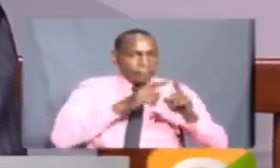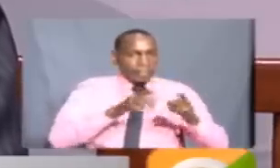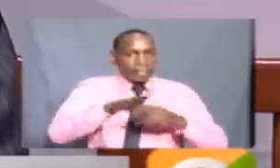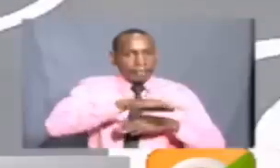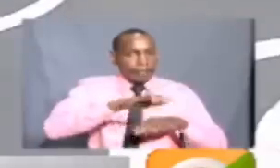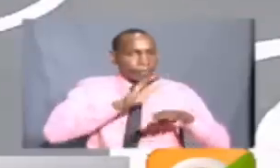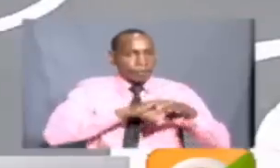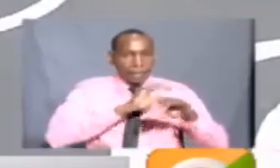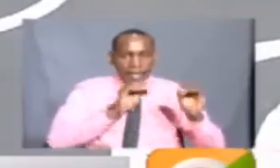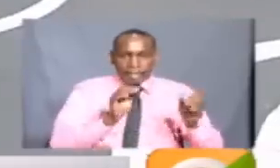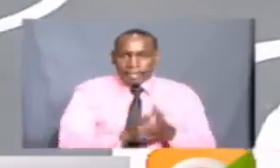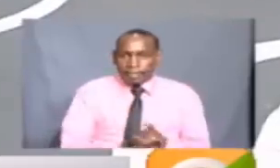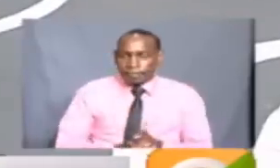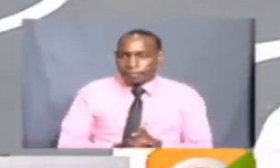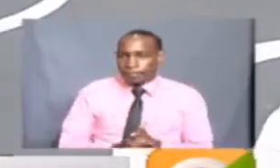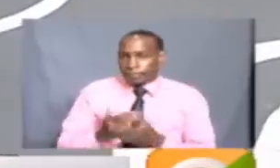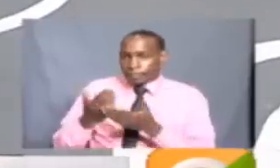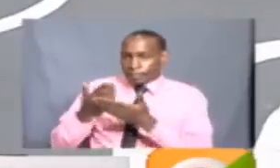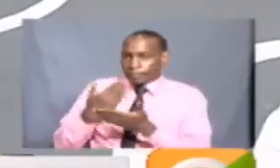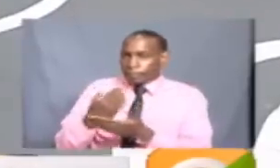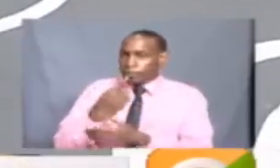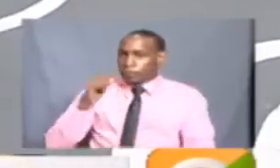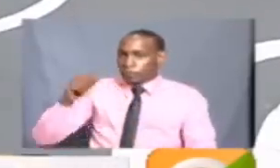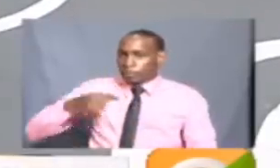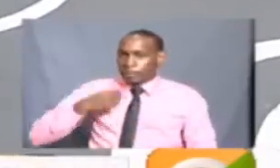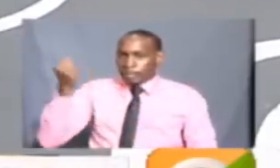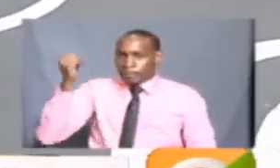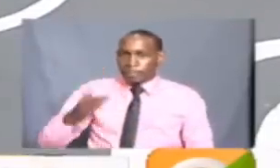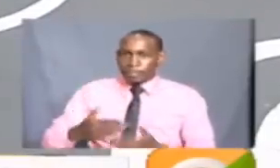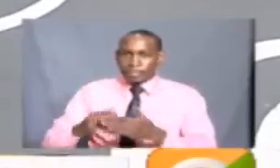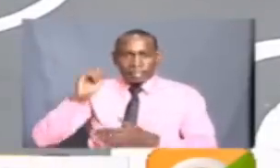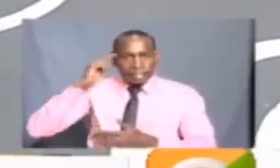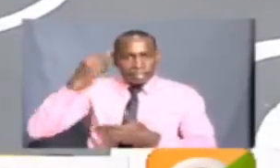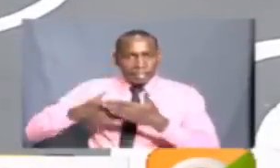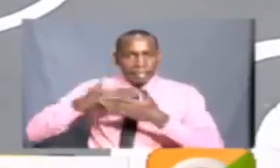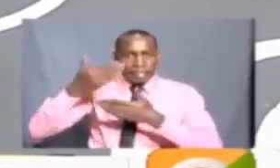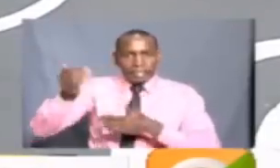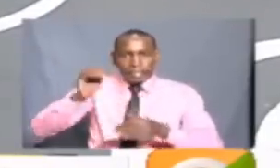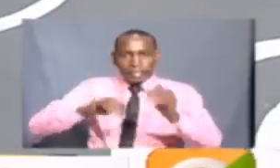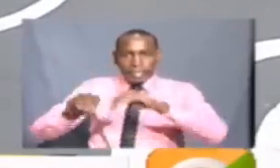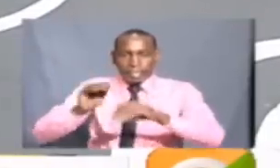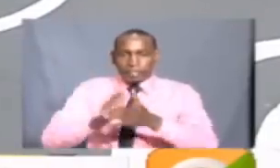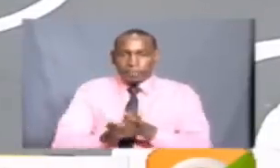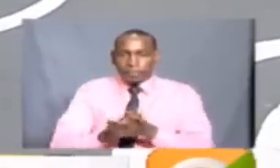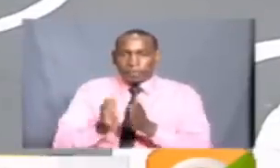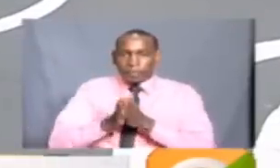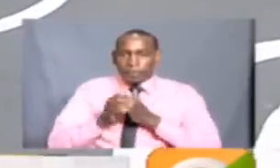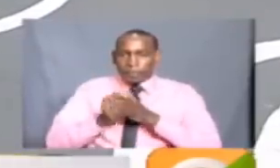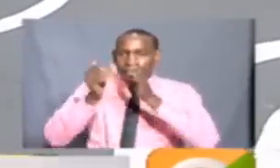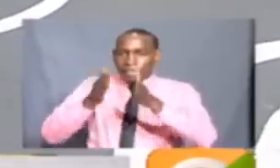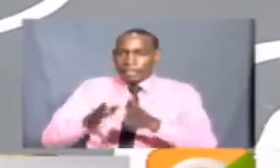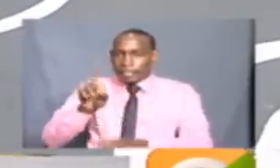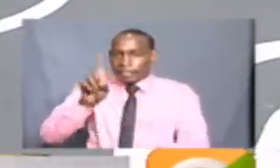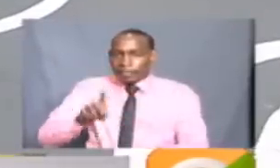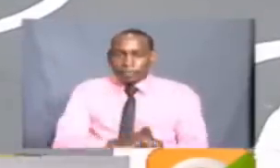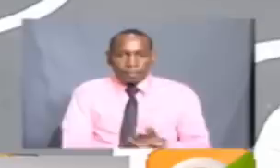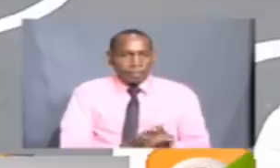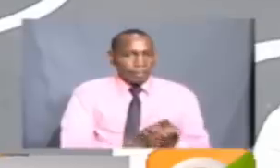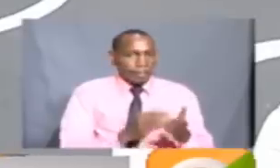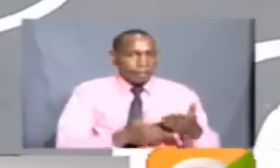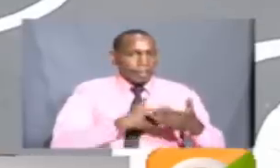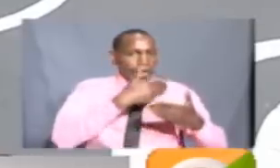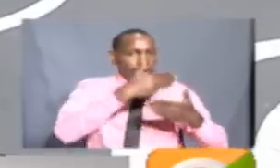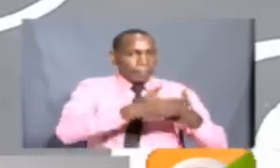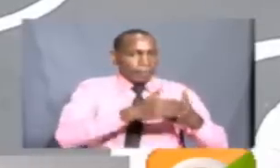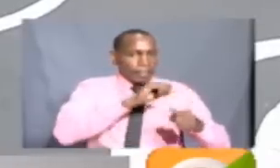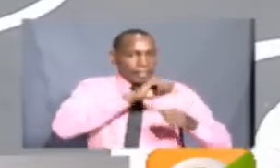By the way, PLO, you once told me the politician thinks about the next election. Absolutely. And the leaders? About the next